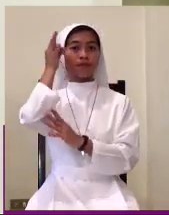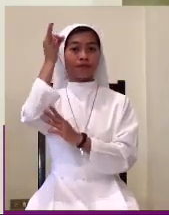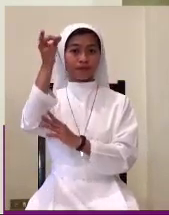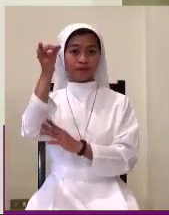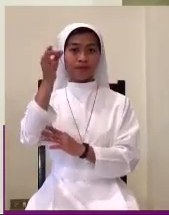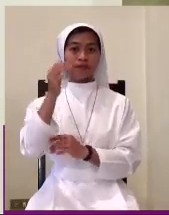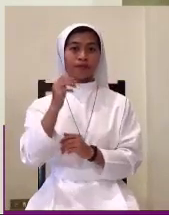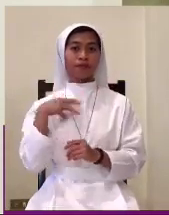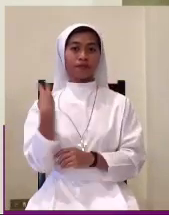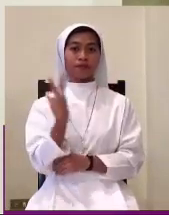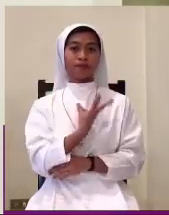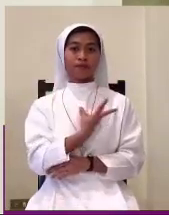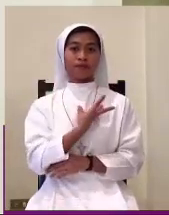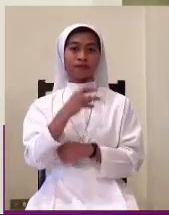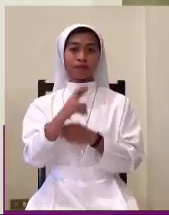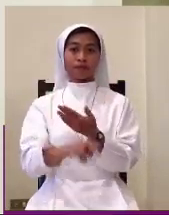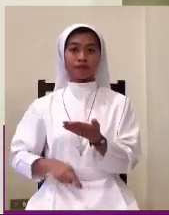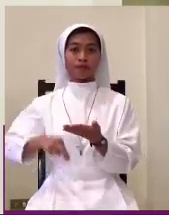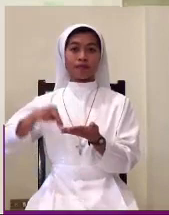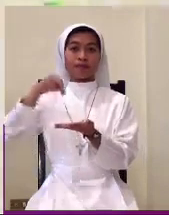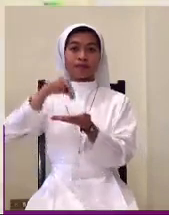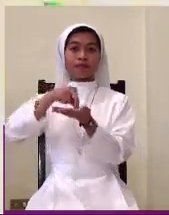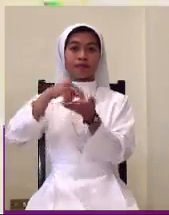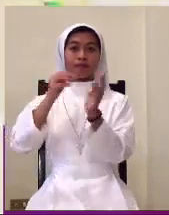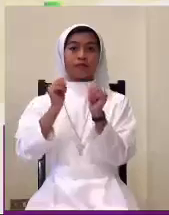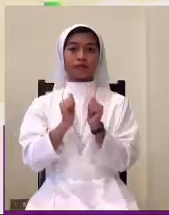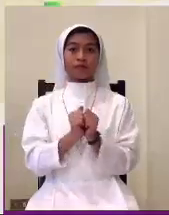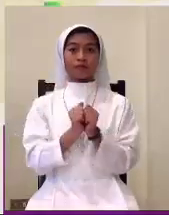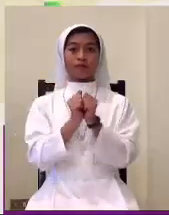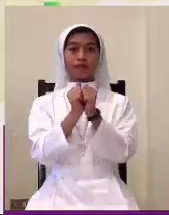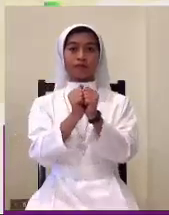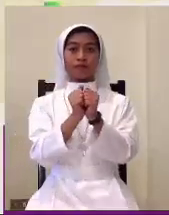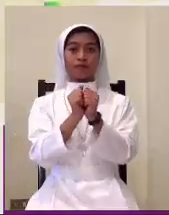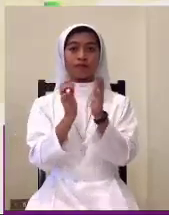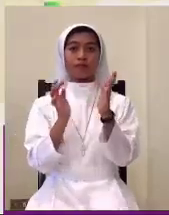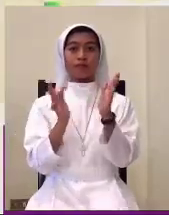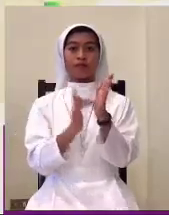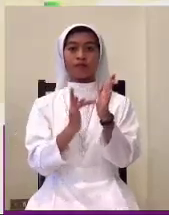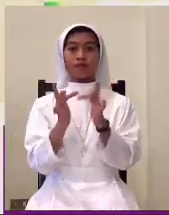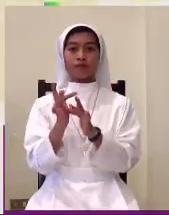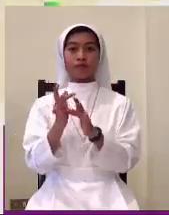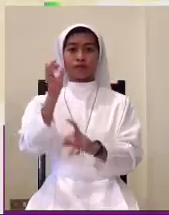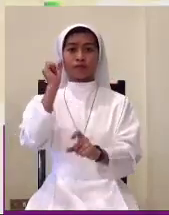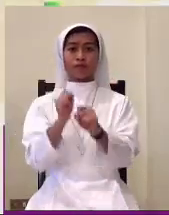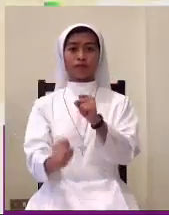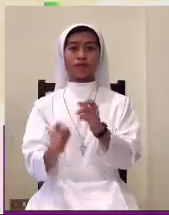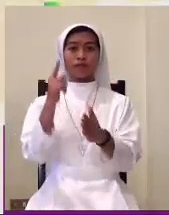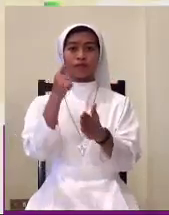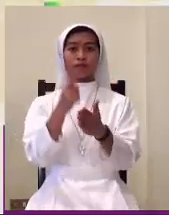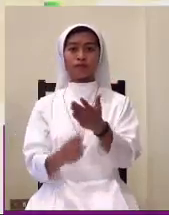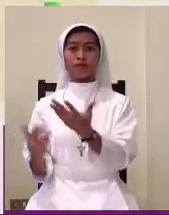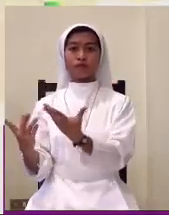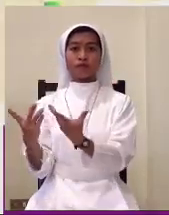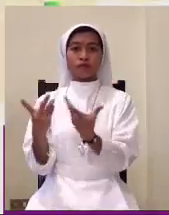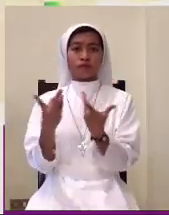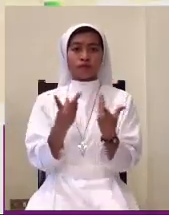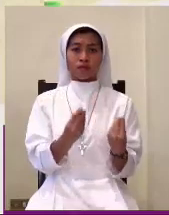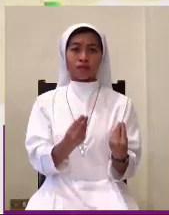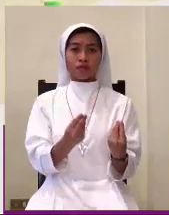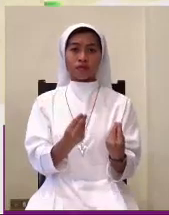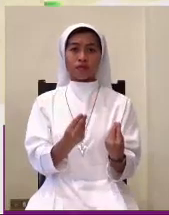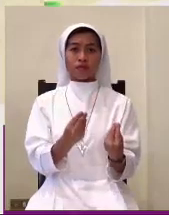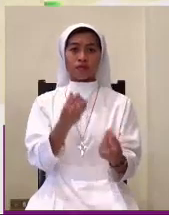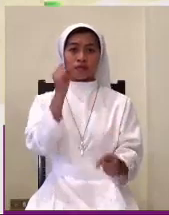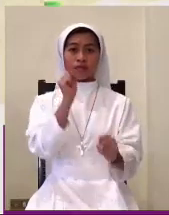Lord. Now, what is the key so that we may be able to rise with the Lord?